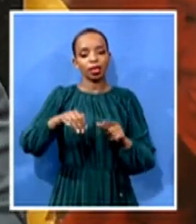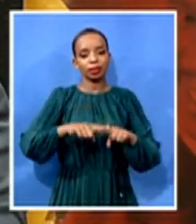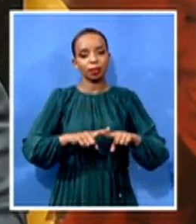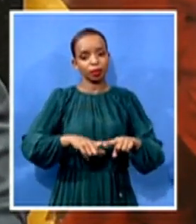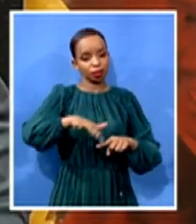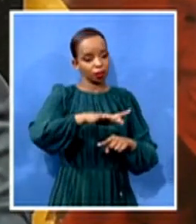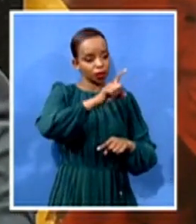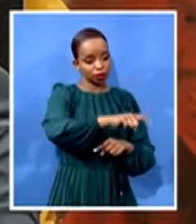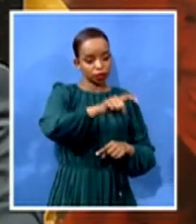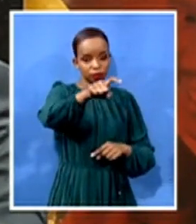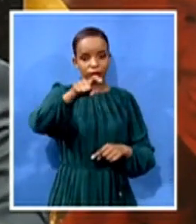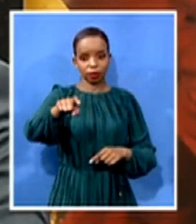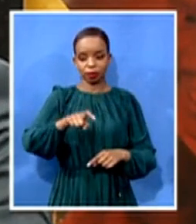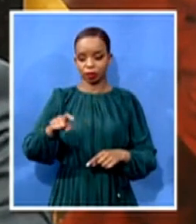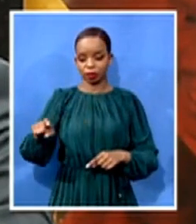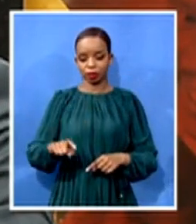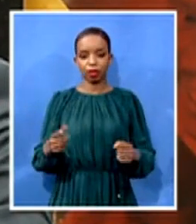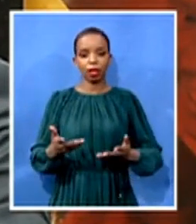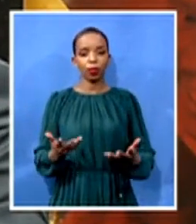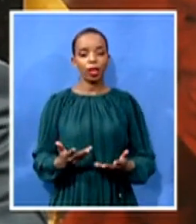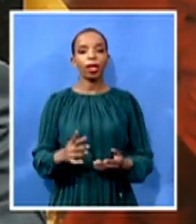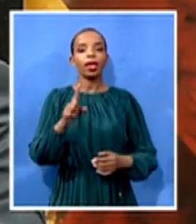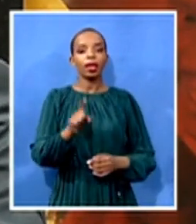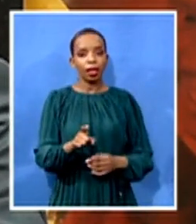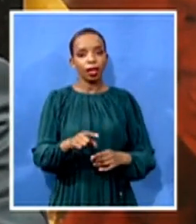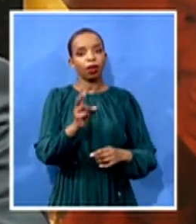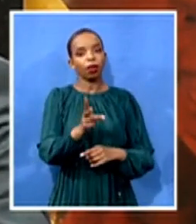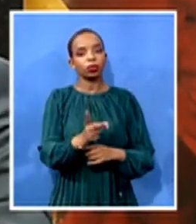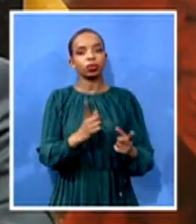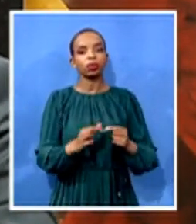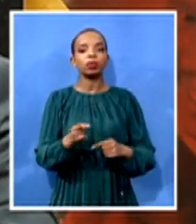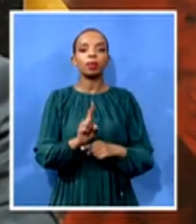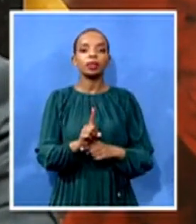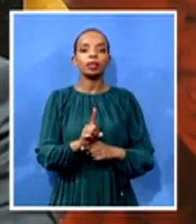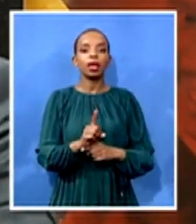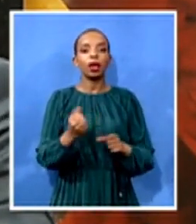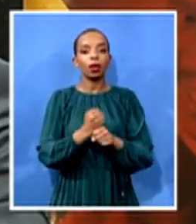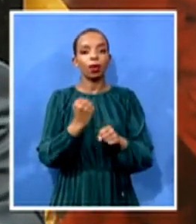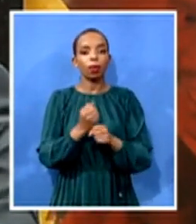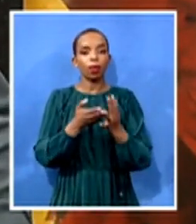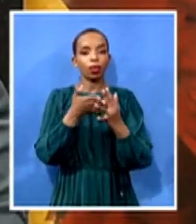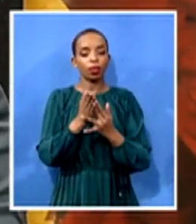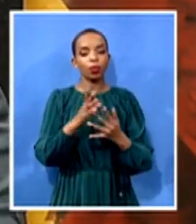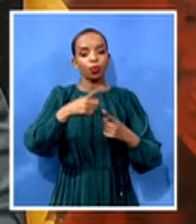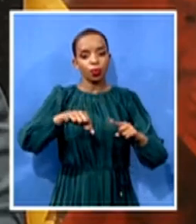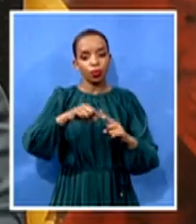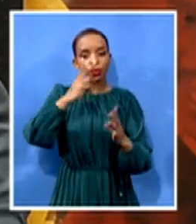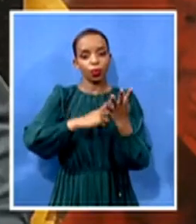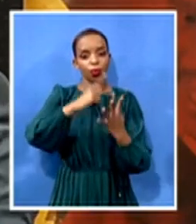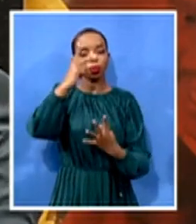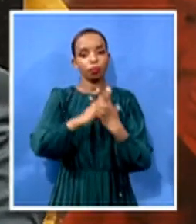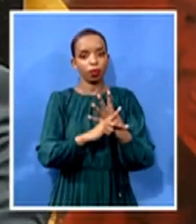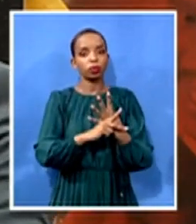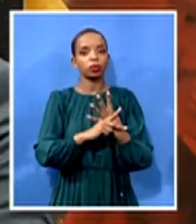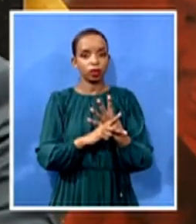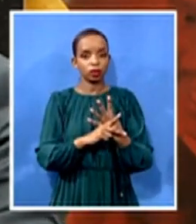drive reindustrialization through provincial catalytic projects and rural non-farm initiatives based on